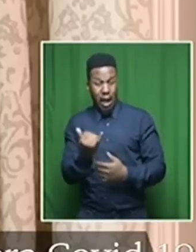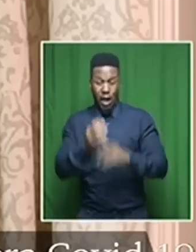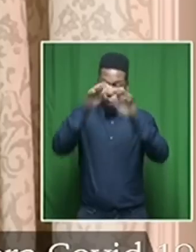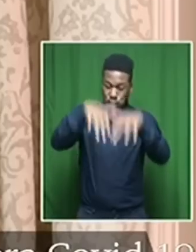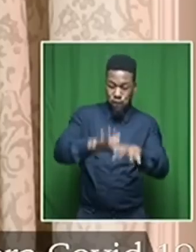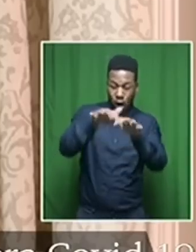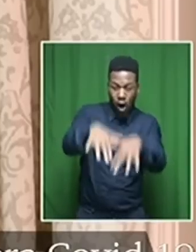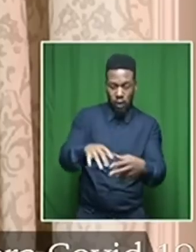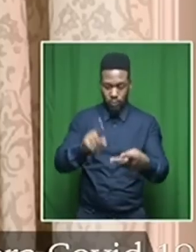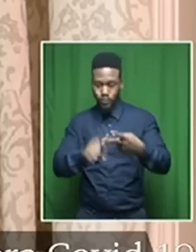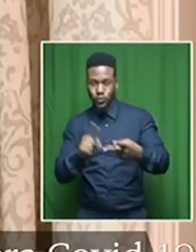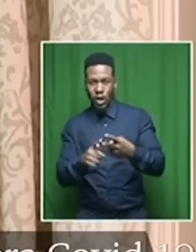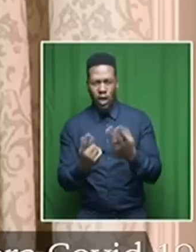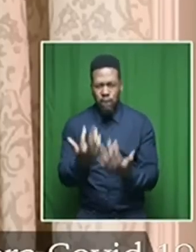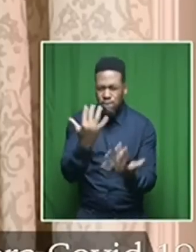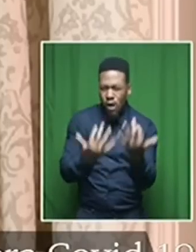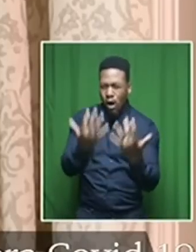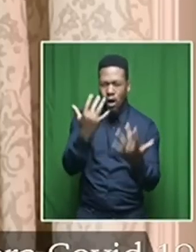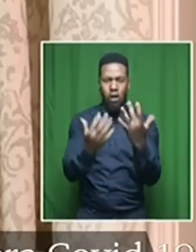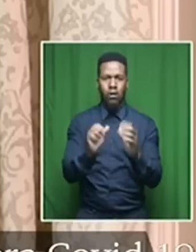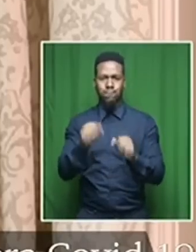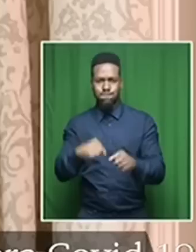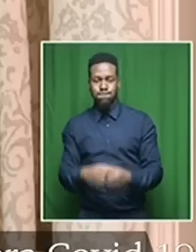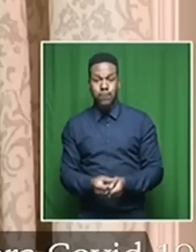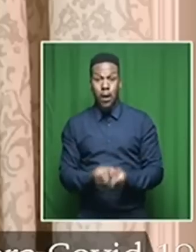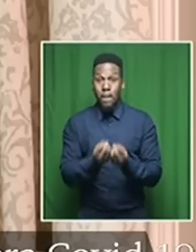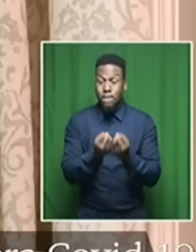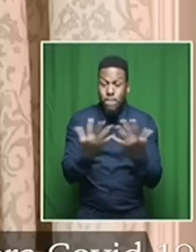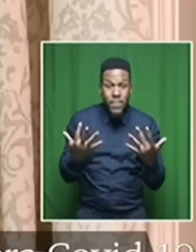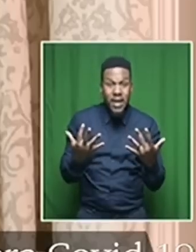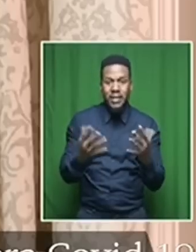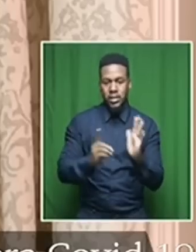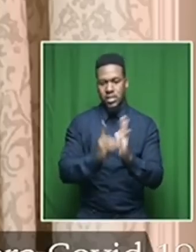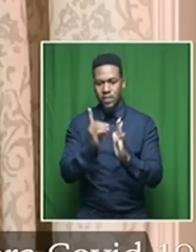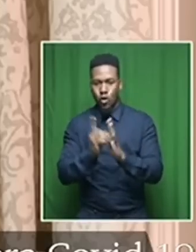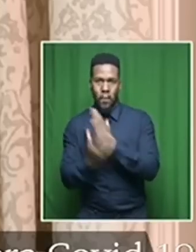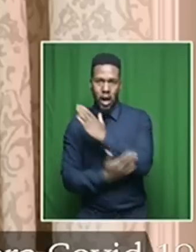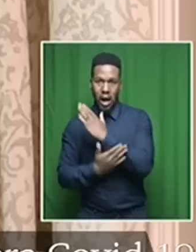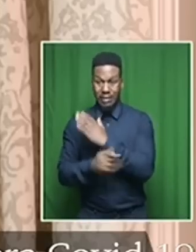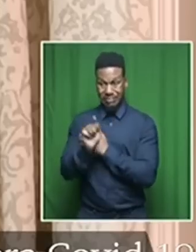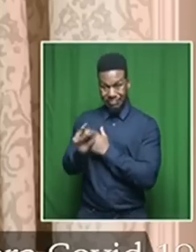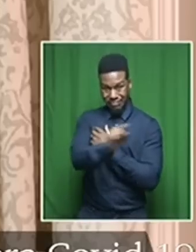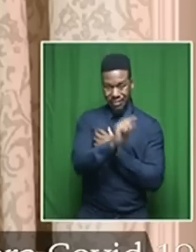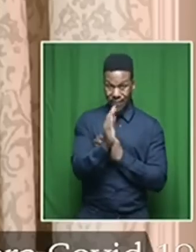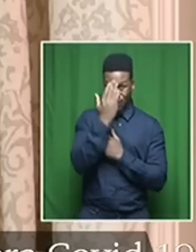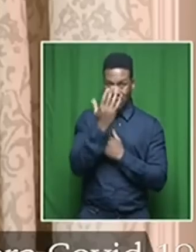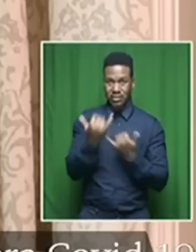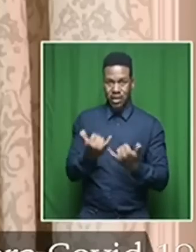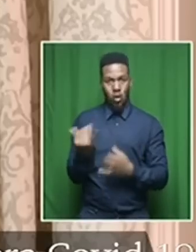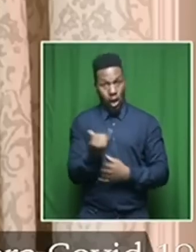fires that many developing economy countries are going through, such as